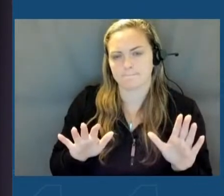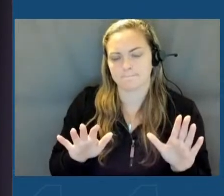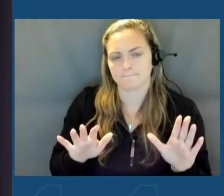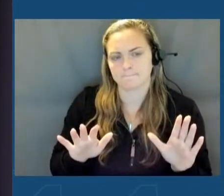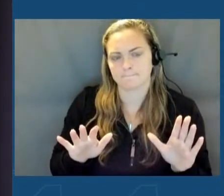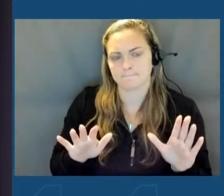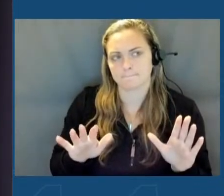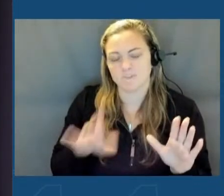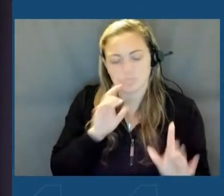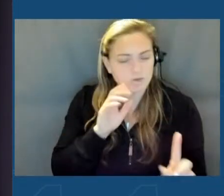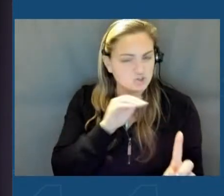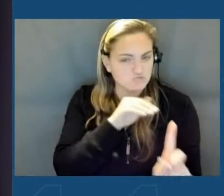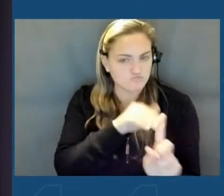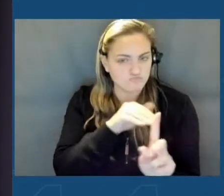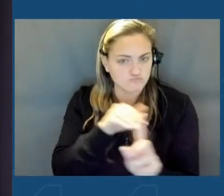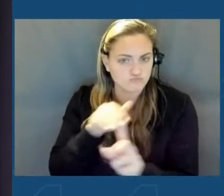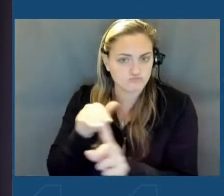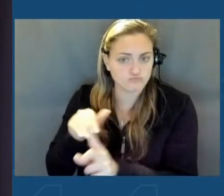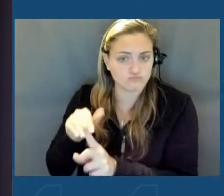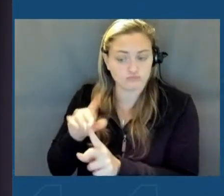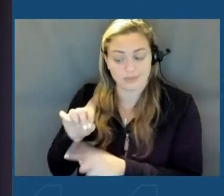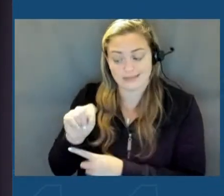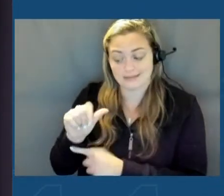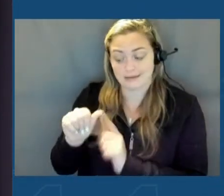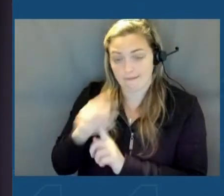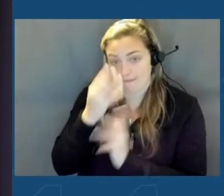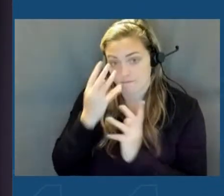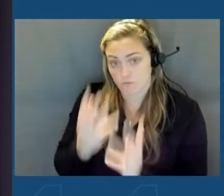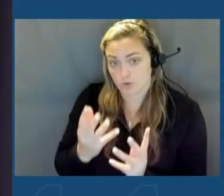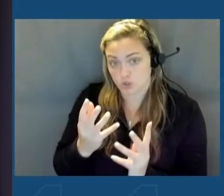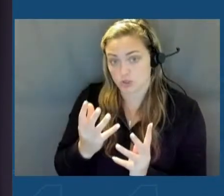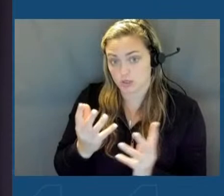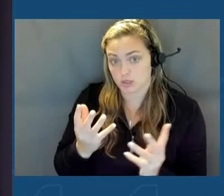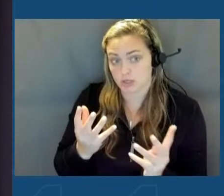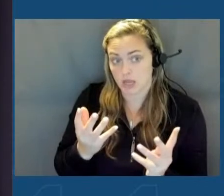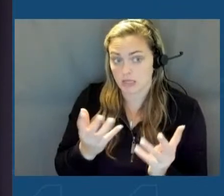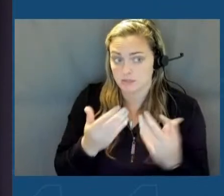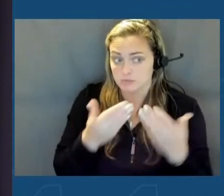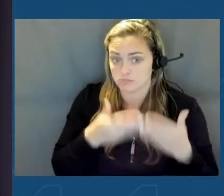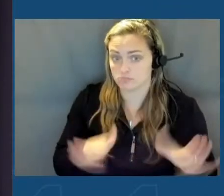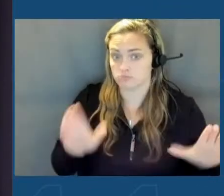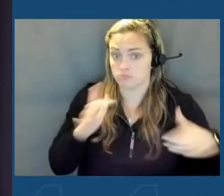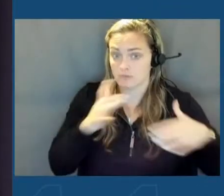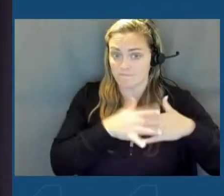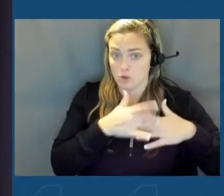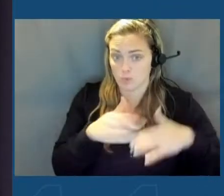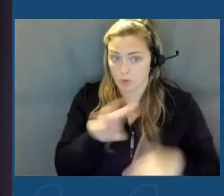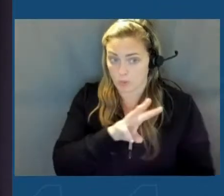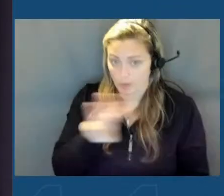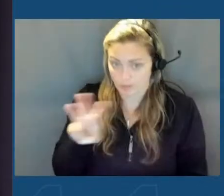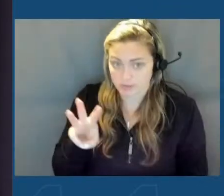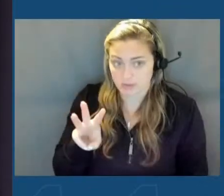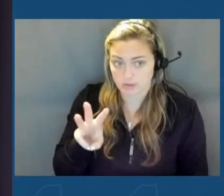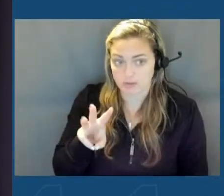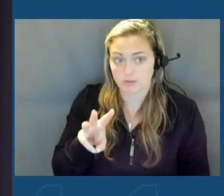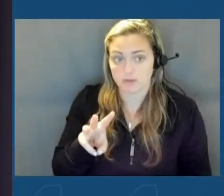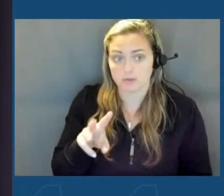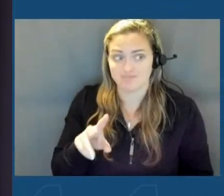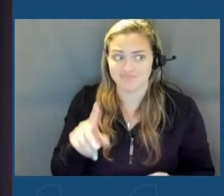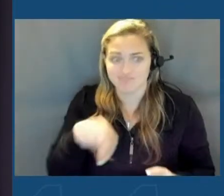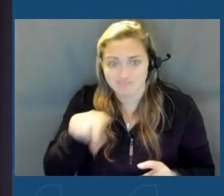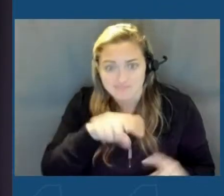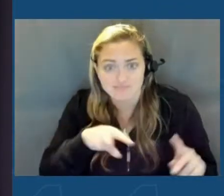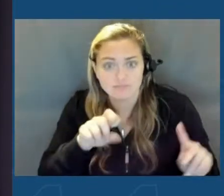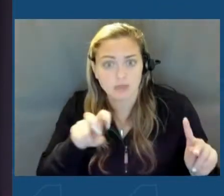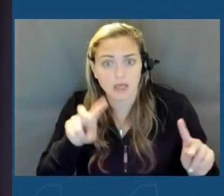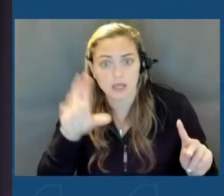a reminder that these data are made publicly available on our website. People can look for